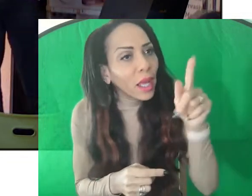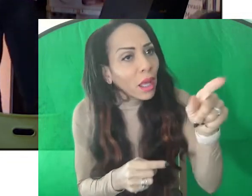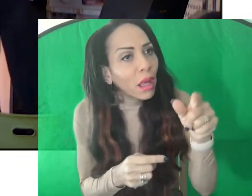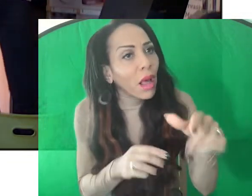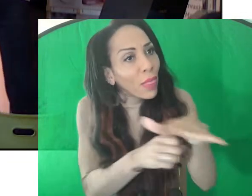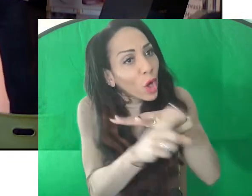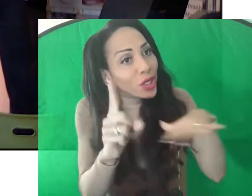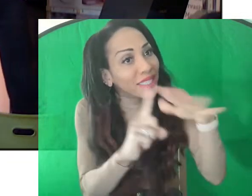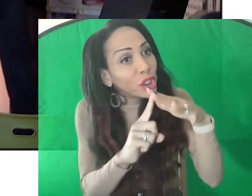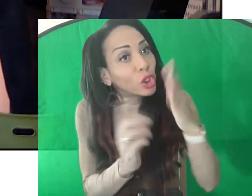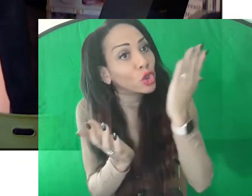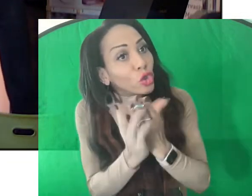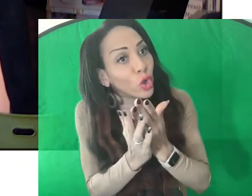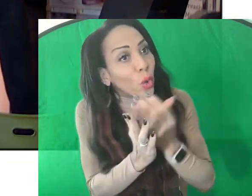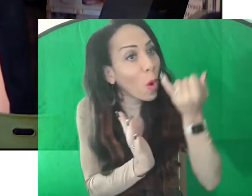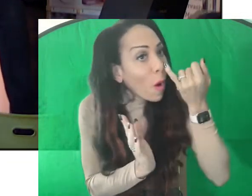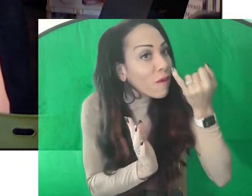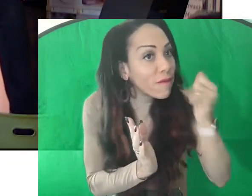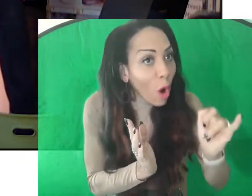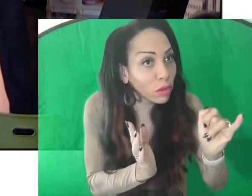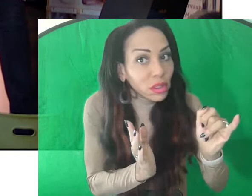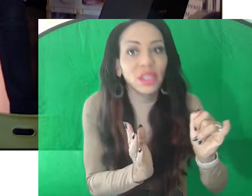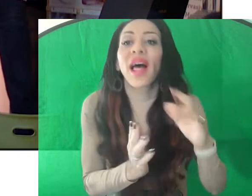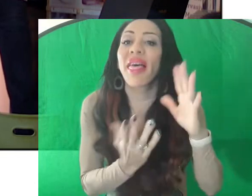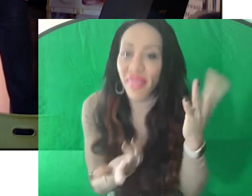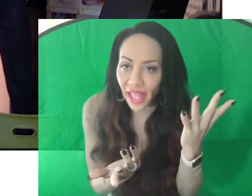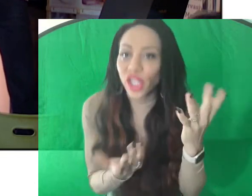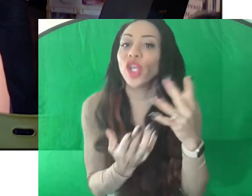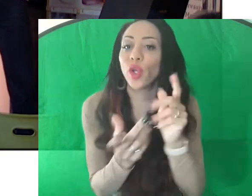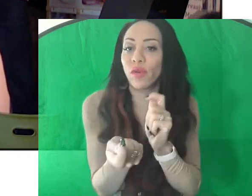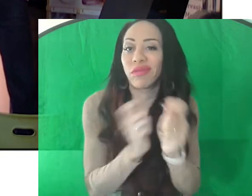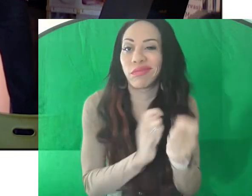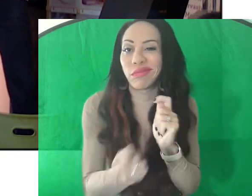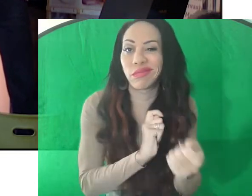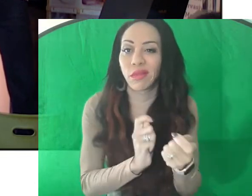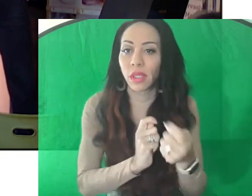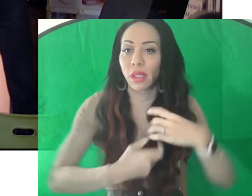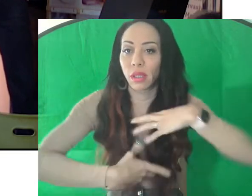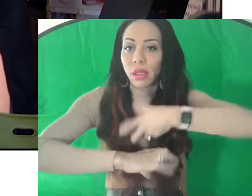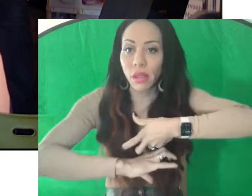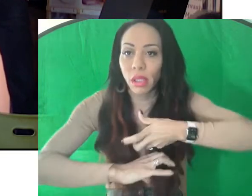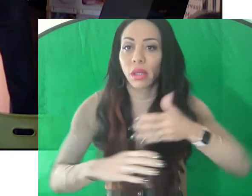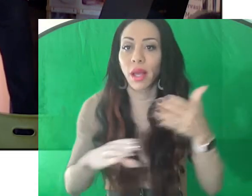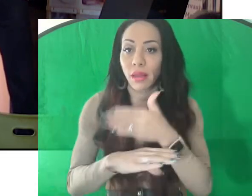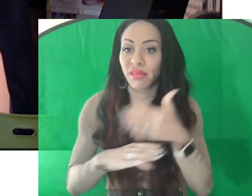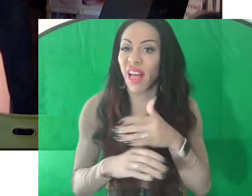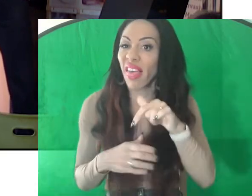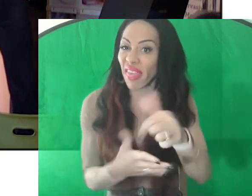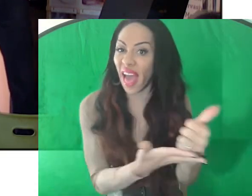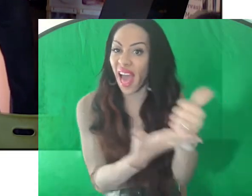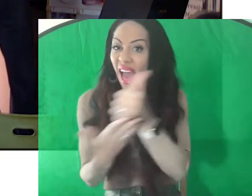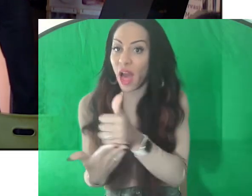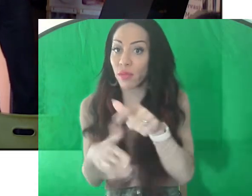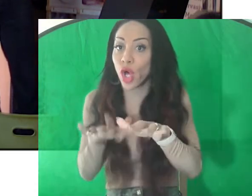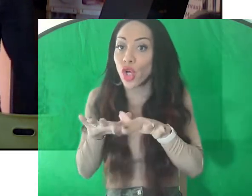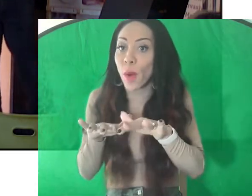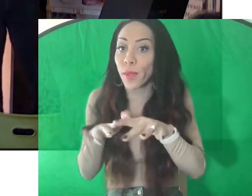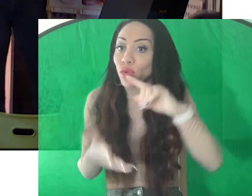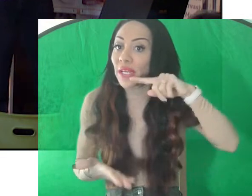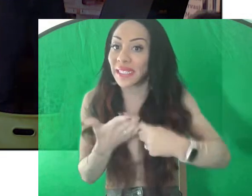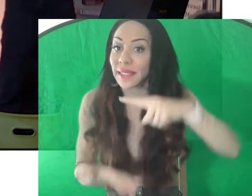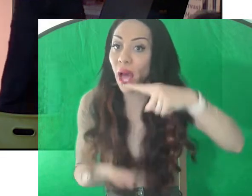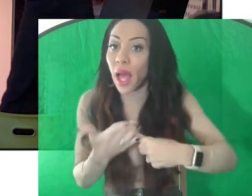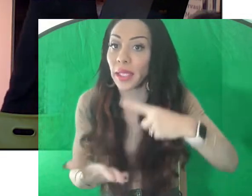said by Rebecca, 1, 2, or 3, you've done the assigned action in response to that, and that helps computers to make decisions, which they couldn't do without it.